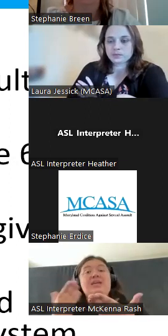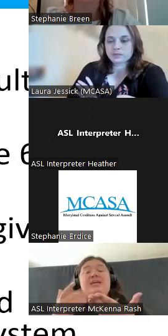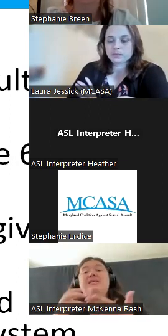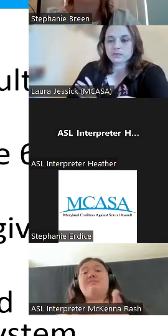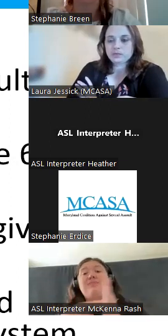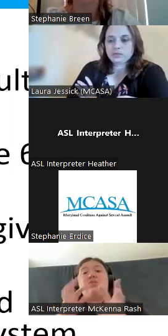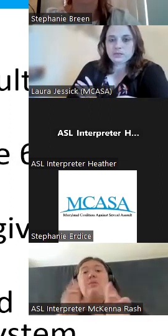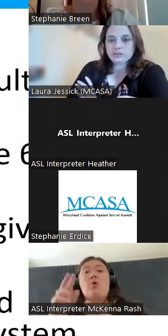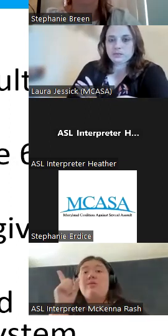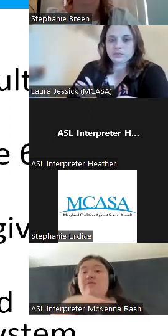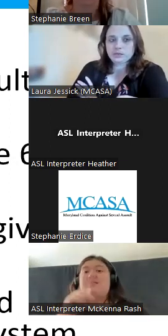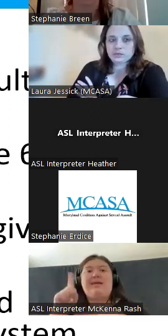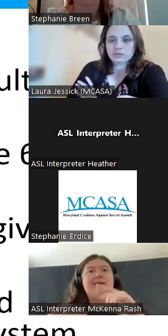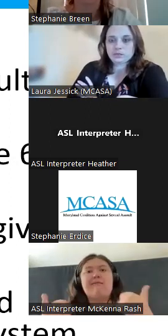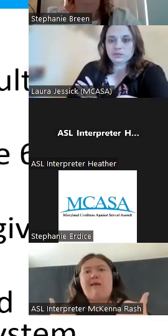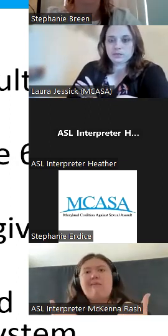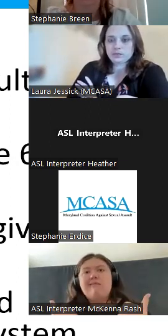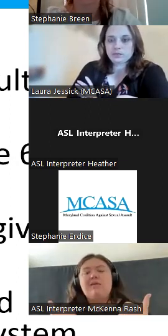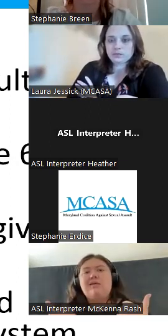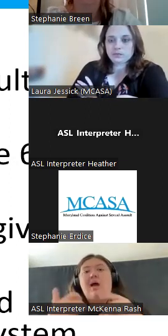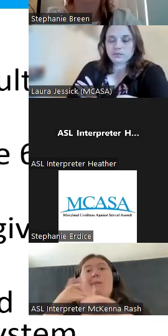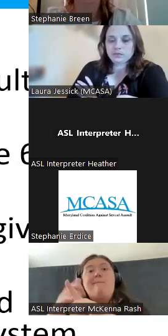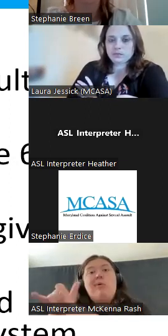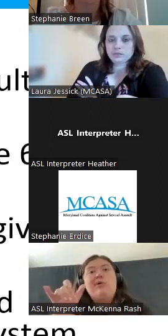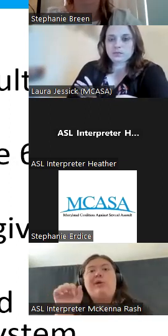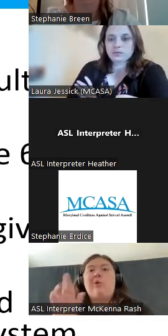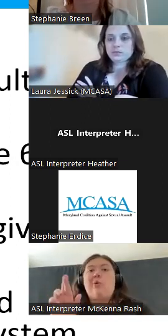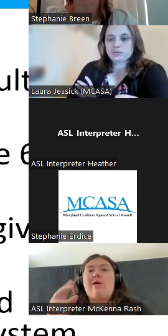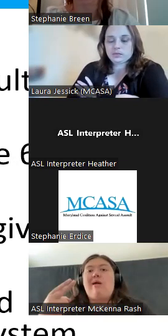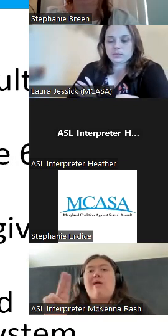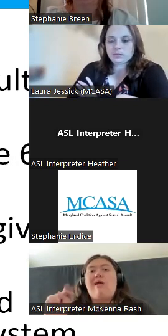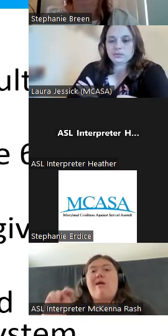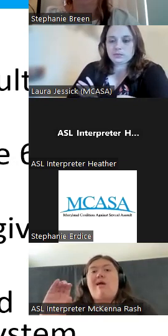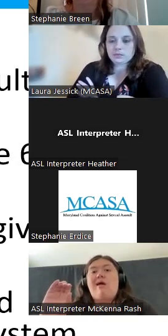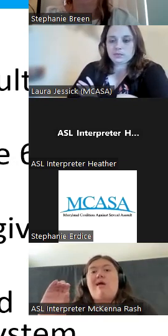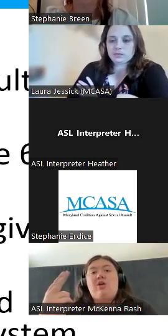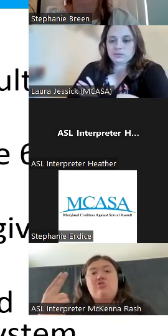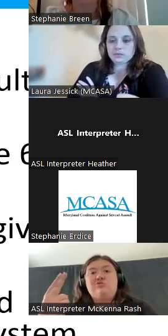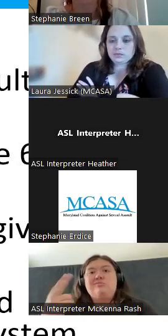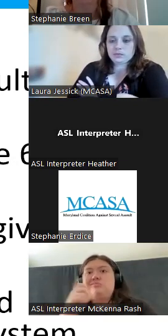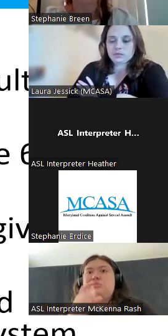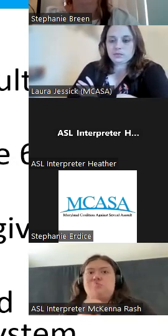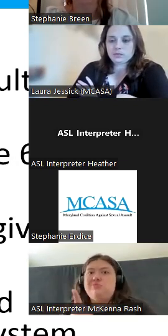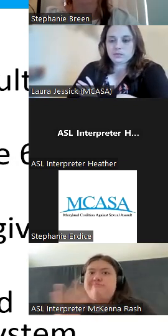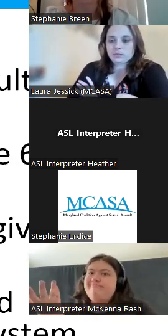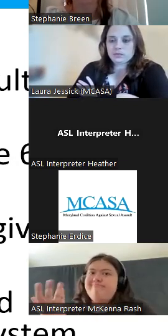They can't just have a belief or a hunch that it wasn't true.